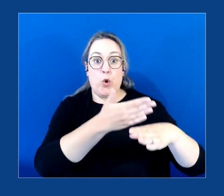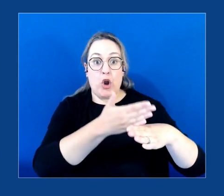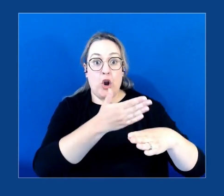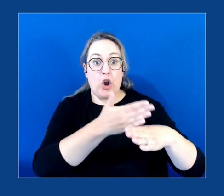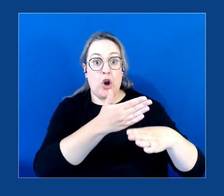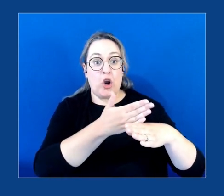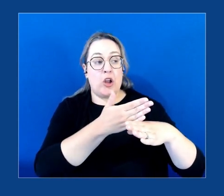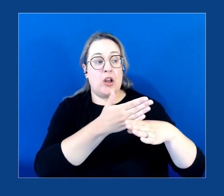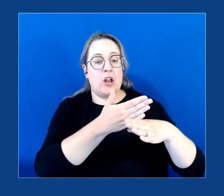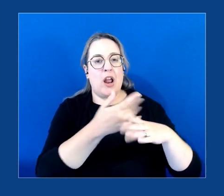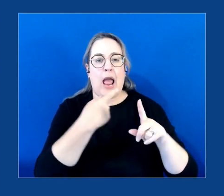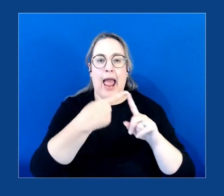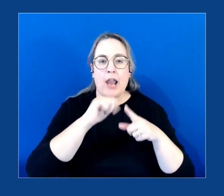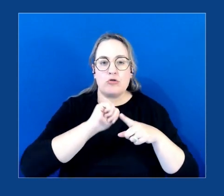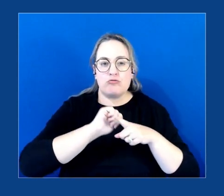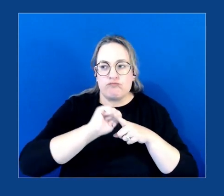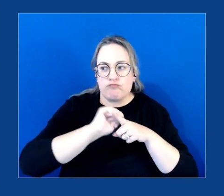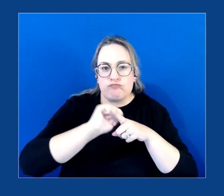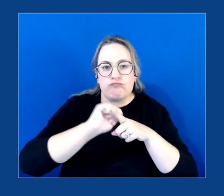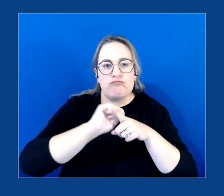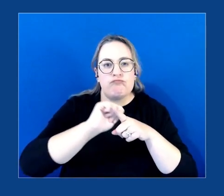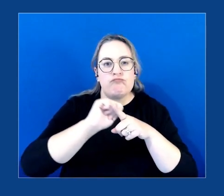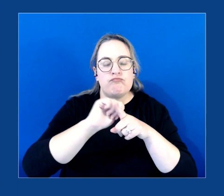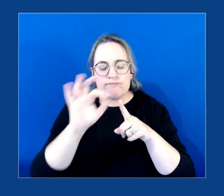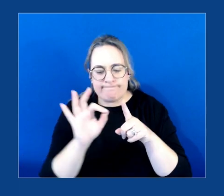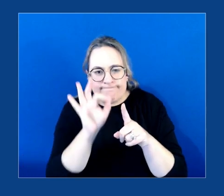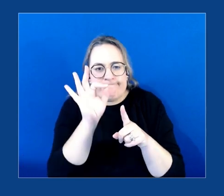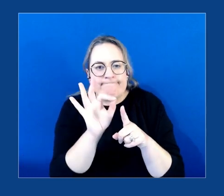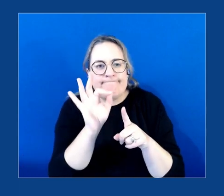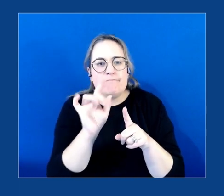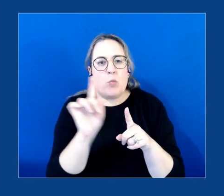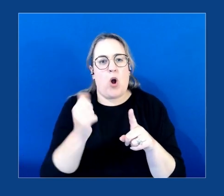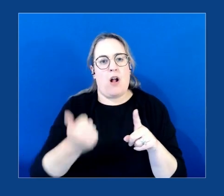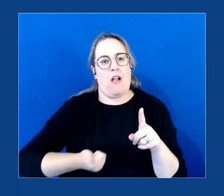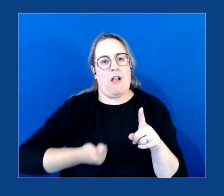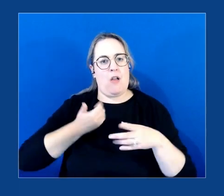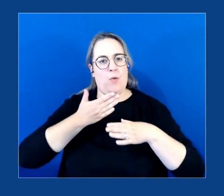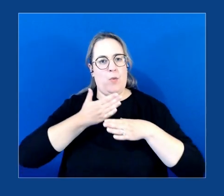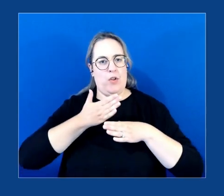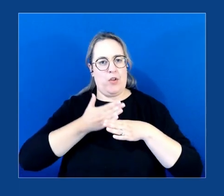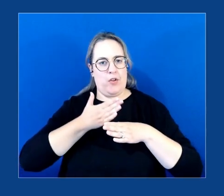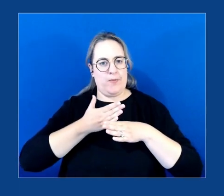to refine what we do, not just in terms of